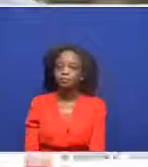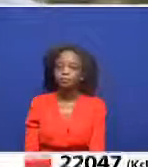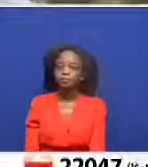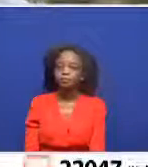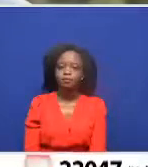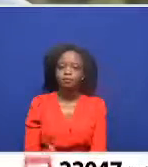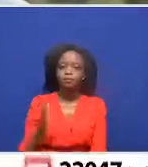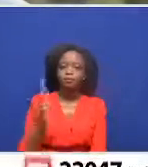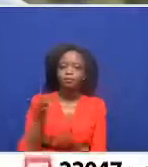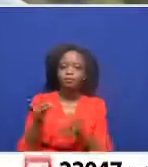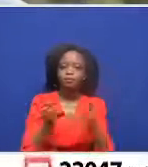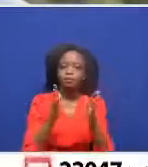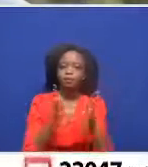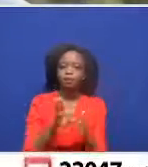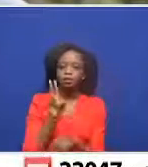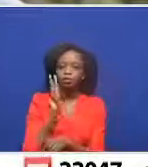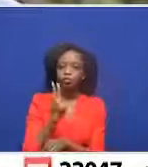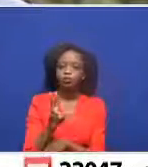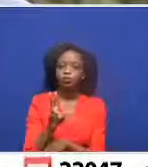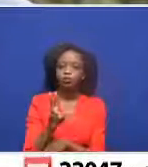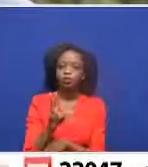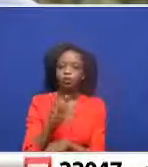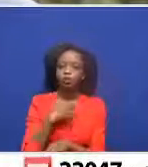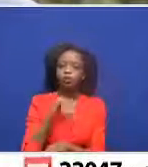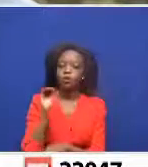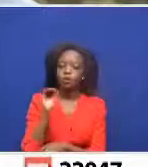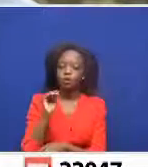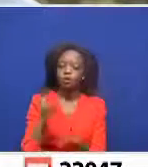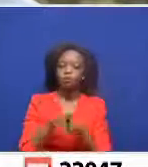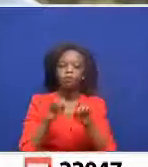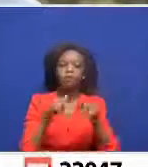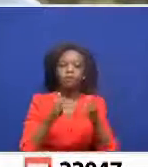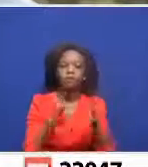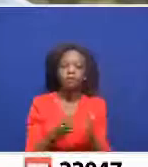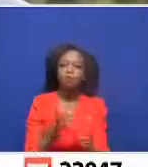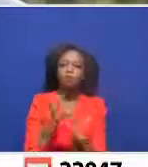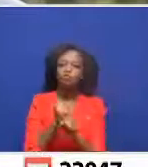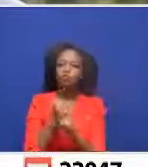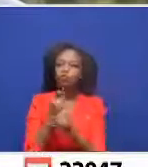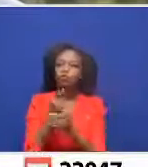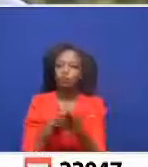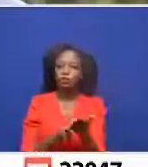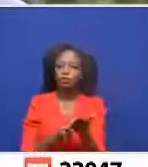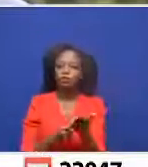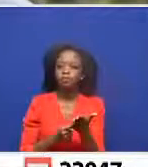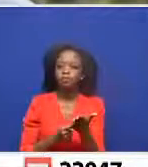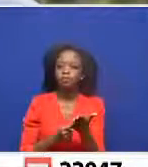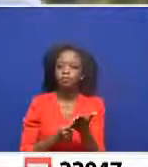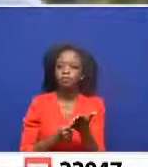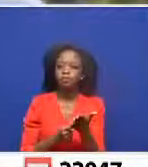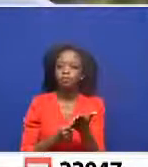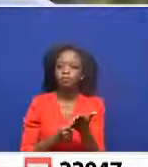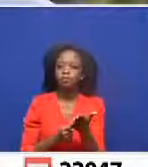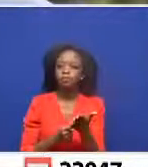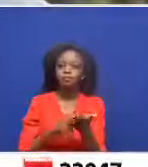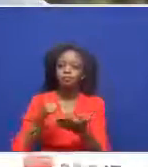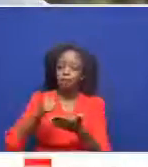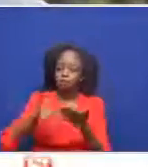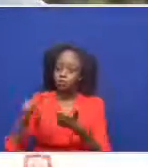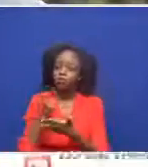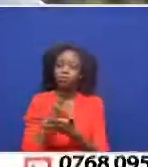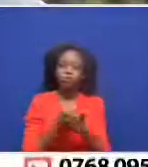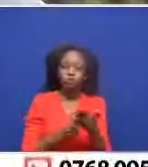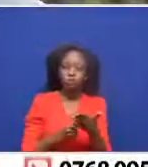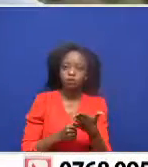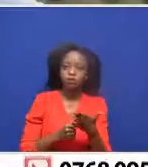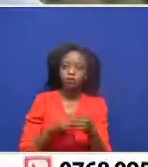Director wawili, ndio tunauliza kama wakulima, wanaweza fanya nini ama waketi wafanye nini, wapitishe nini